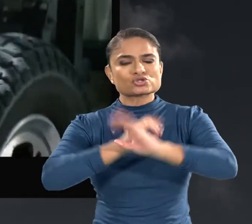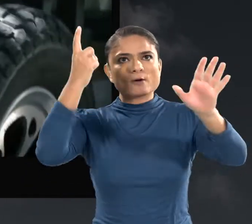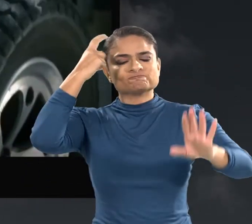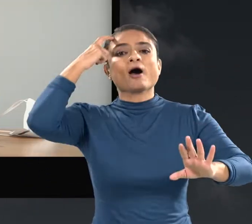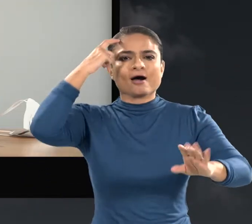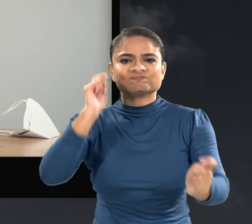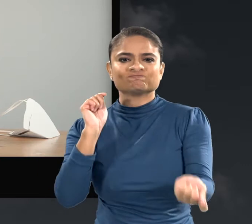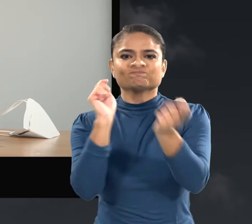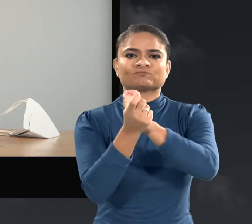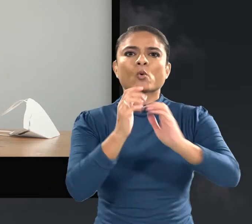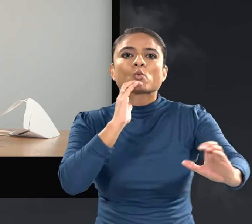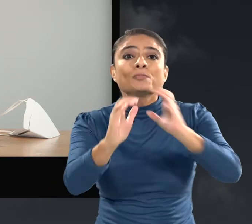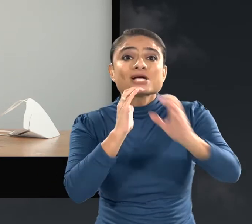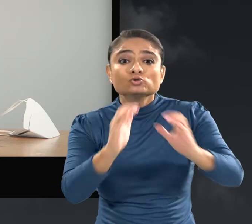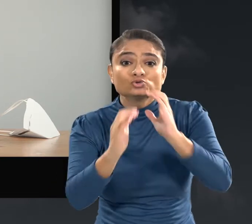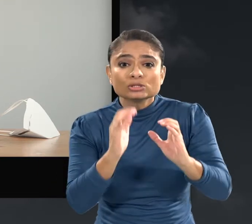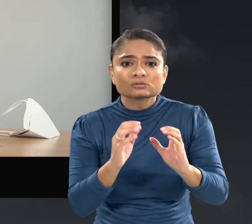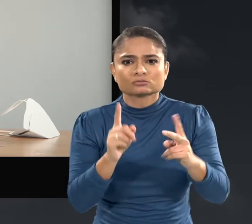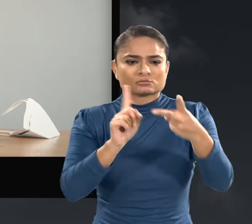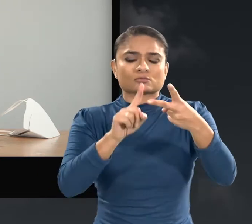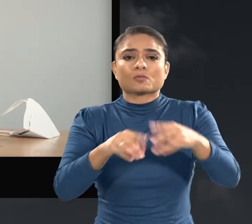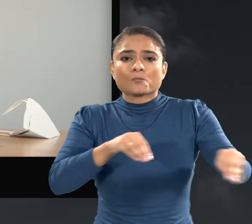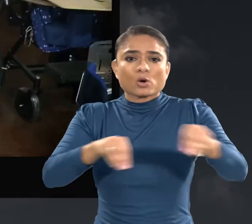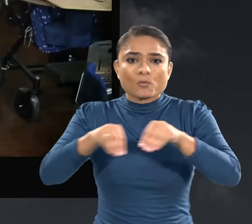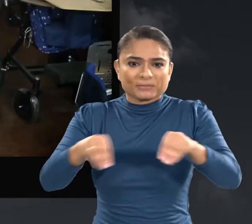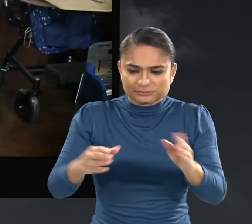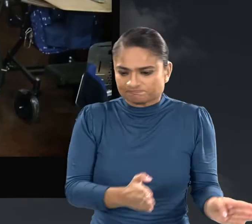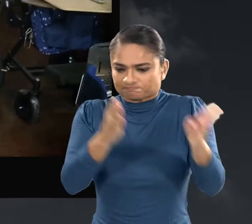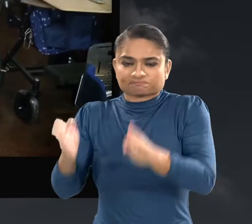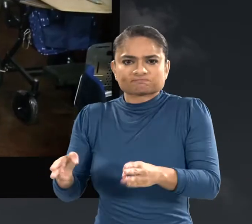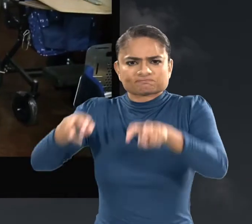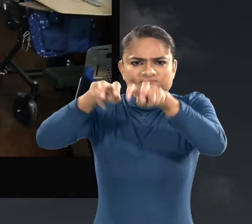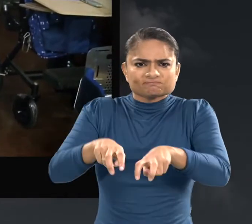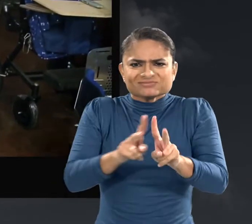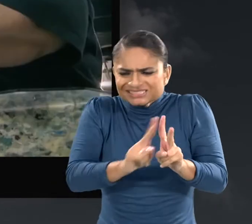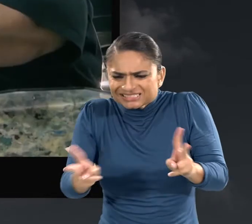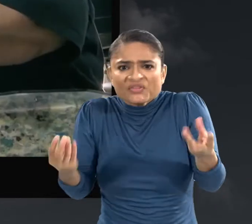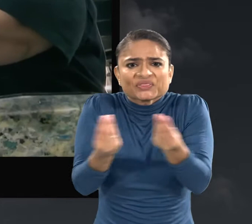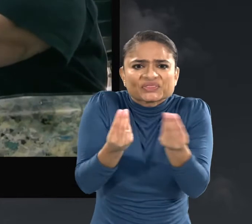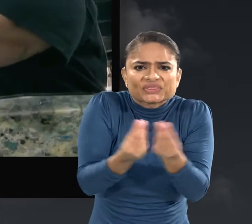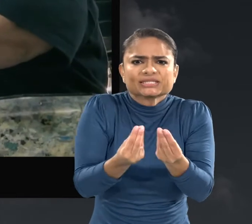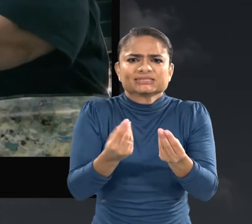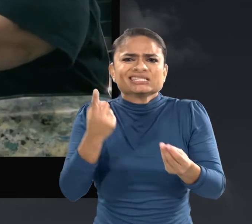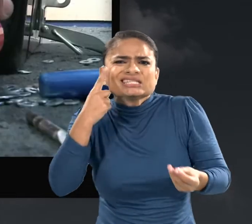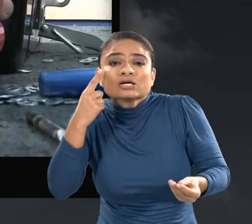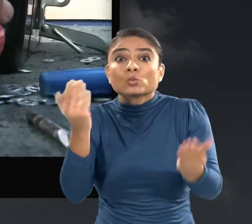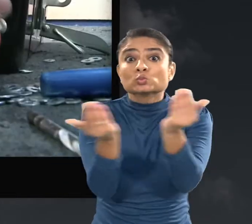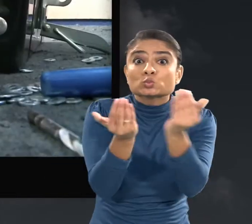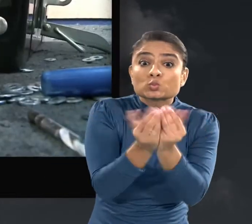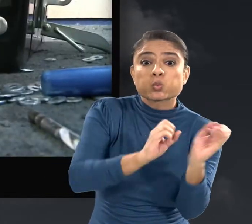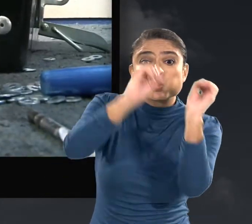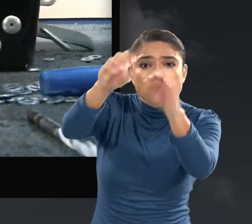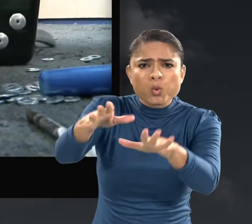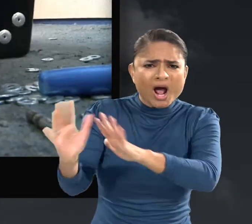that started with alternate communication and moved on then to equipment, and then